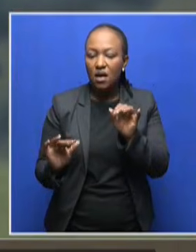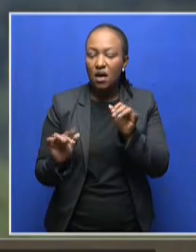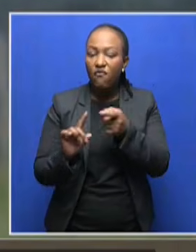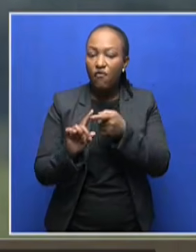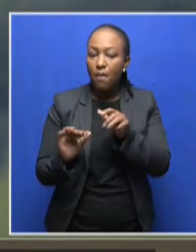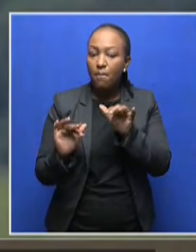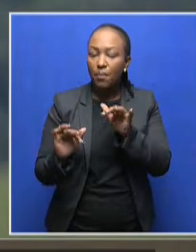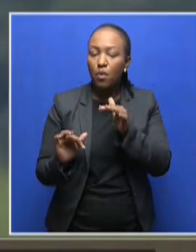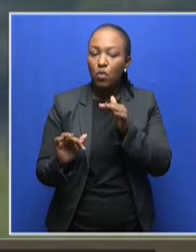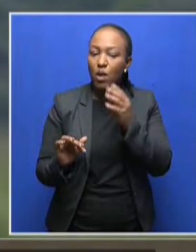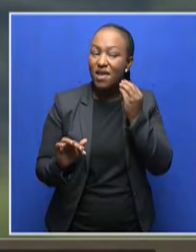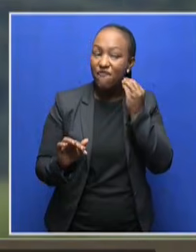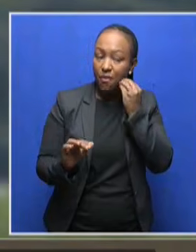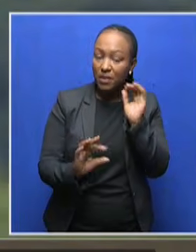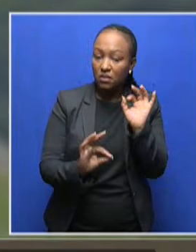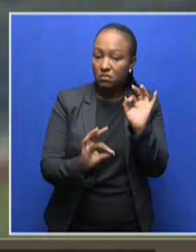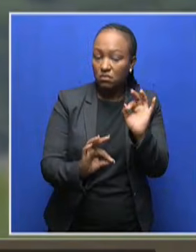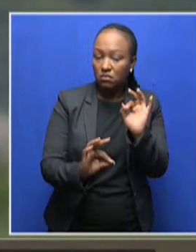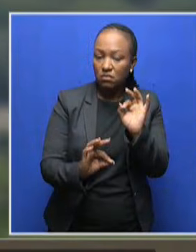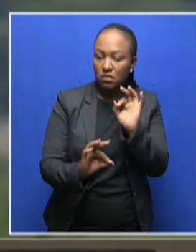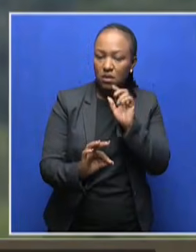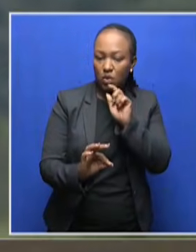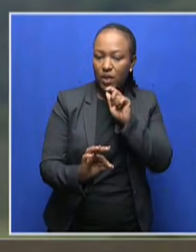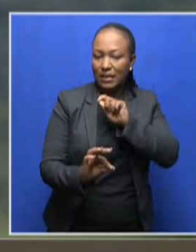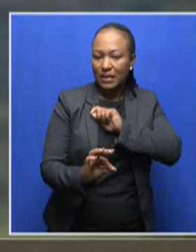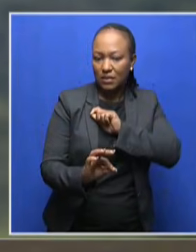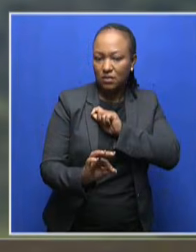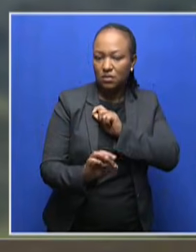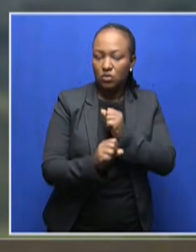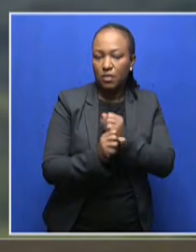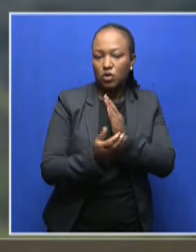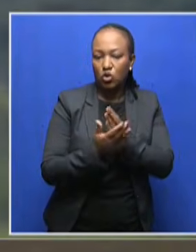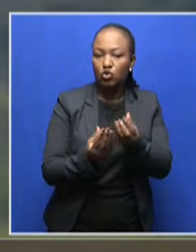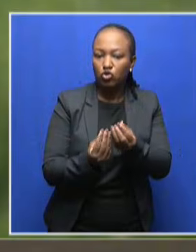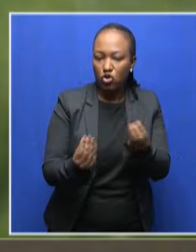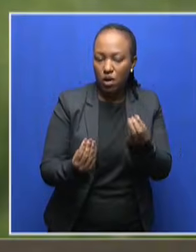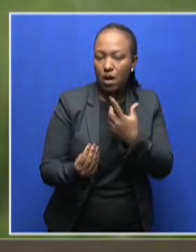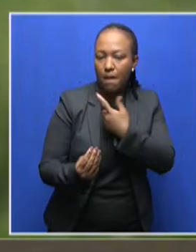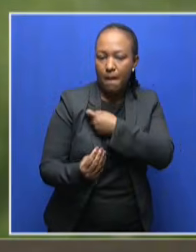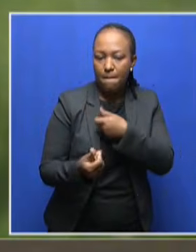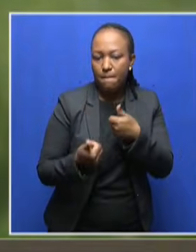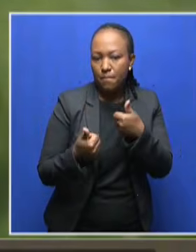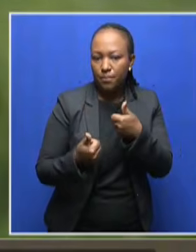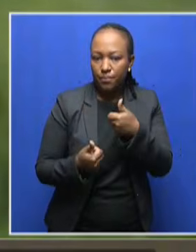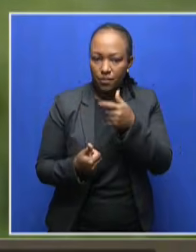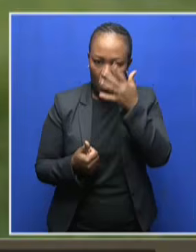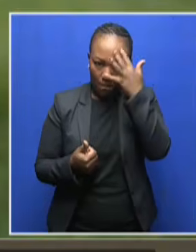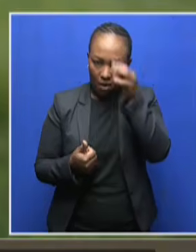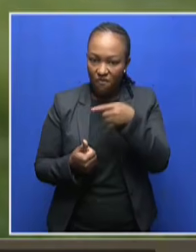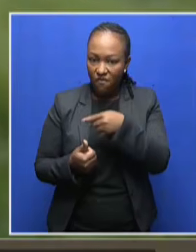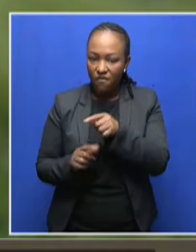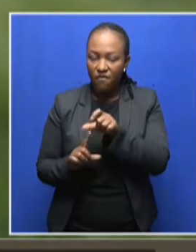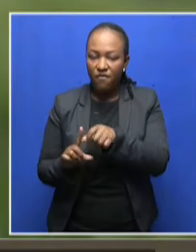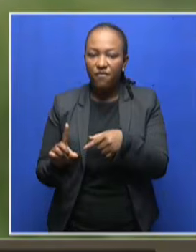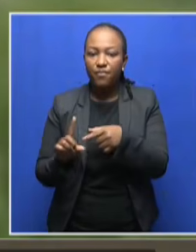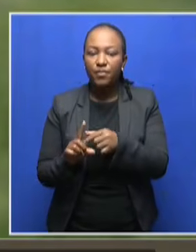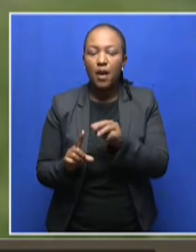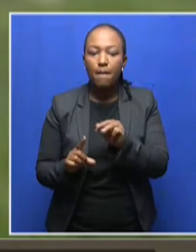sources and to ensure that their kids get all their vaccinations. Professor Madhi? Yeah, so I'm